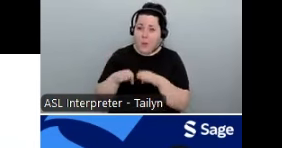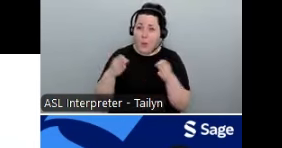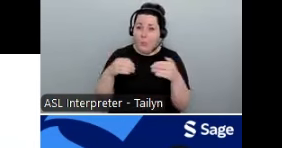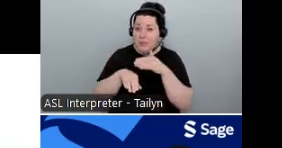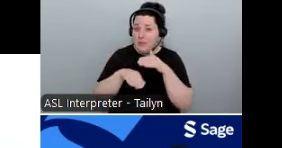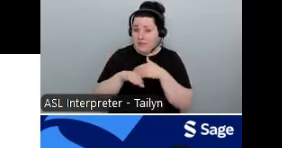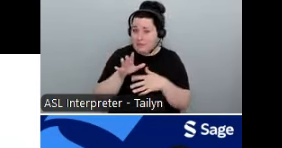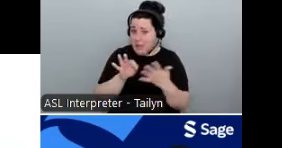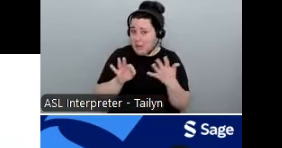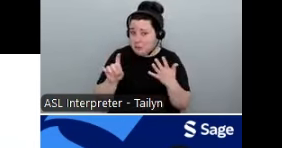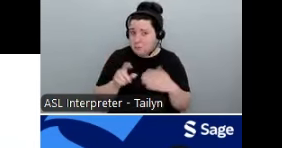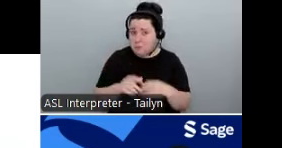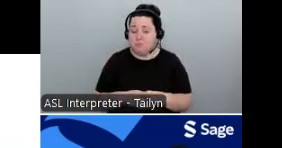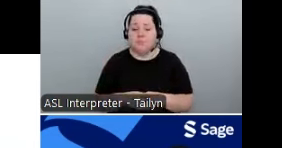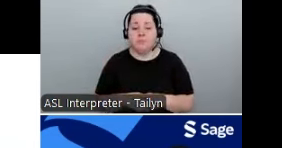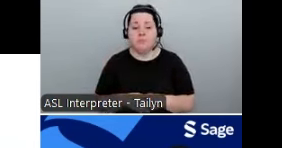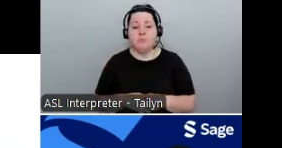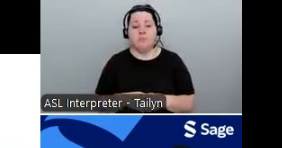option?